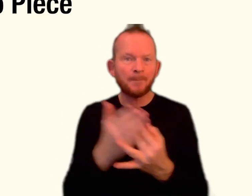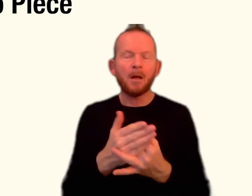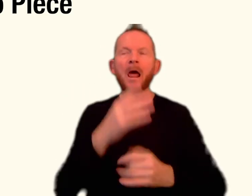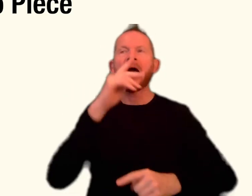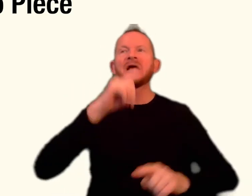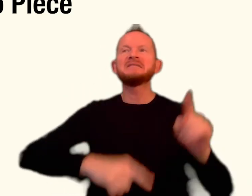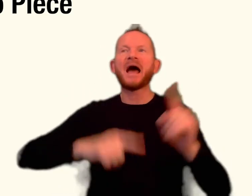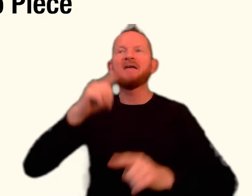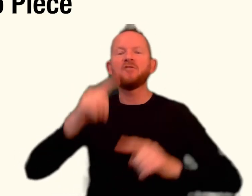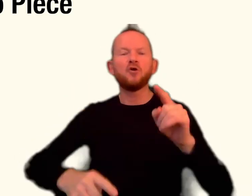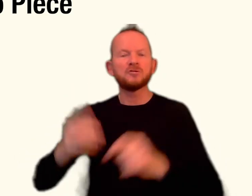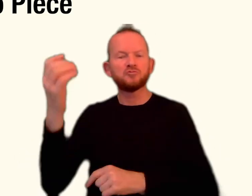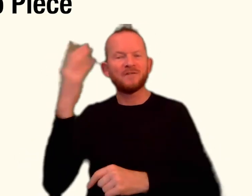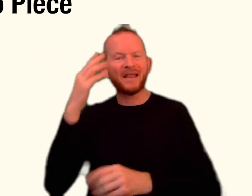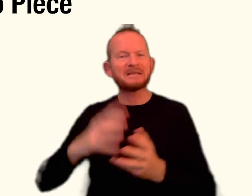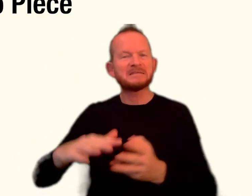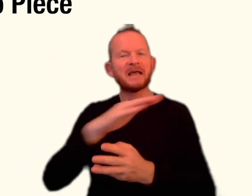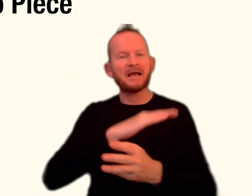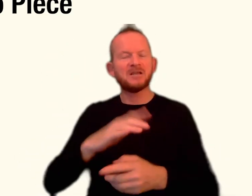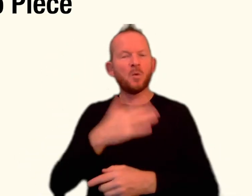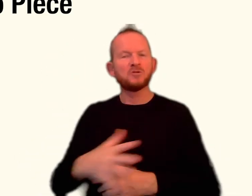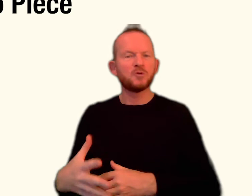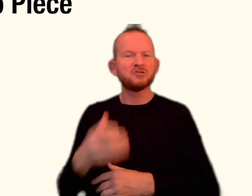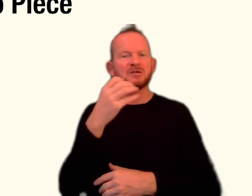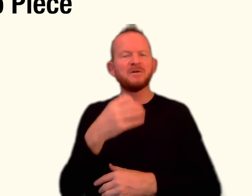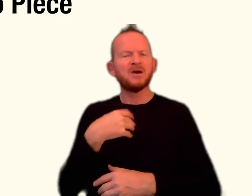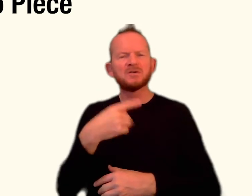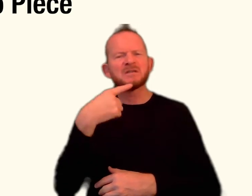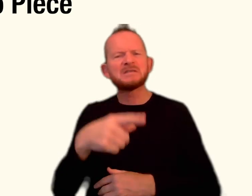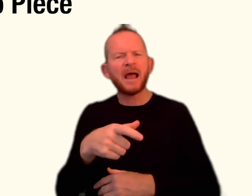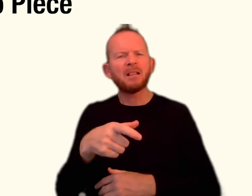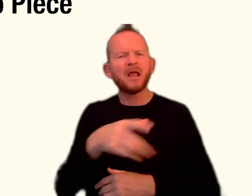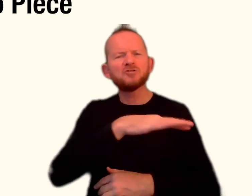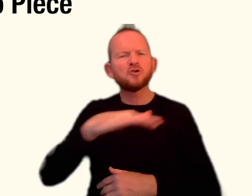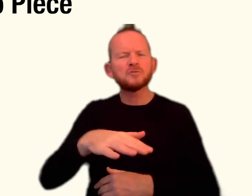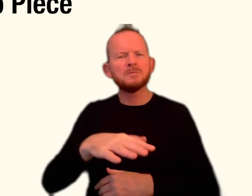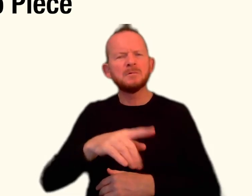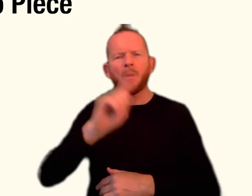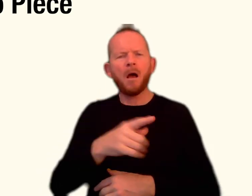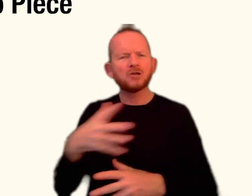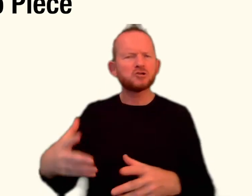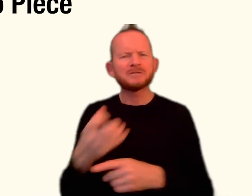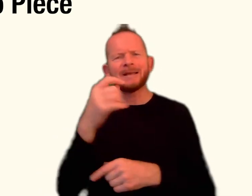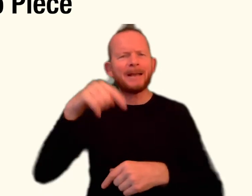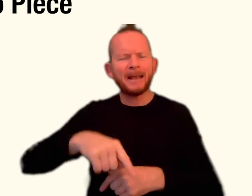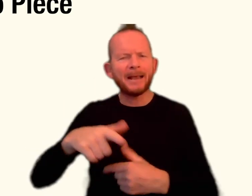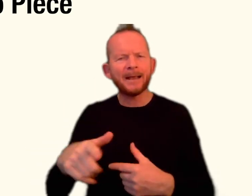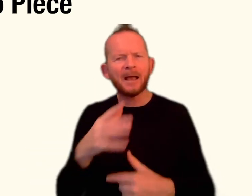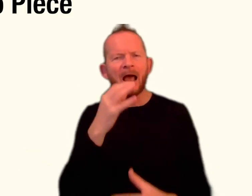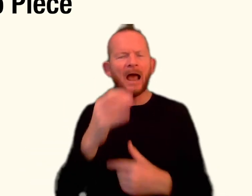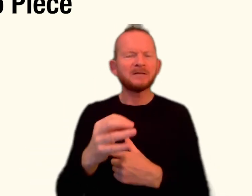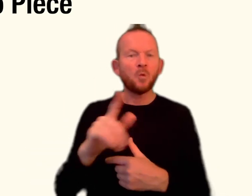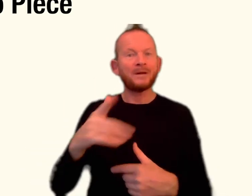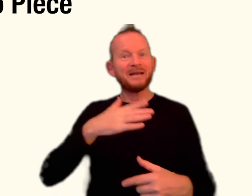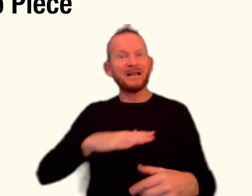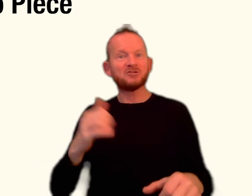the society we want to achieve, that doesn't tell children they cannot succeed here, but asks itself what it needs to do and